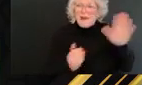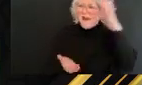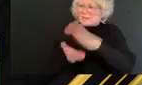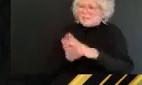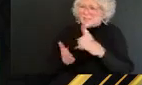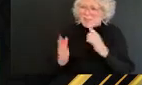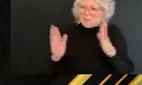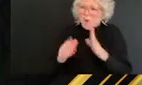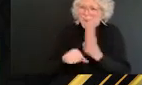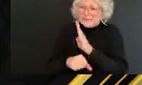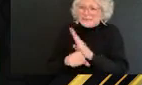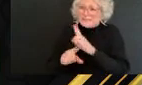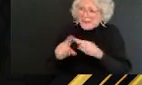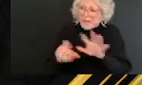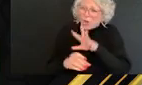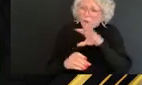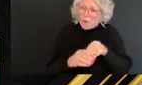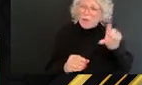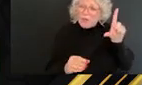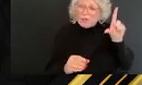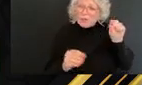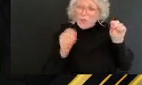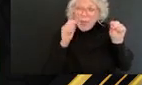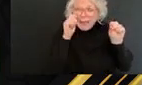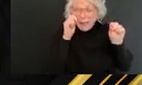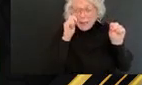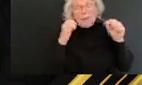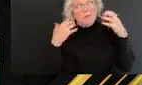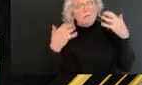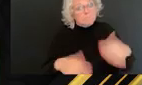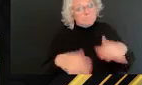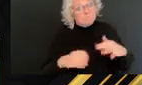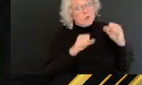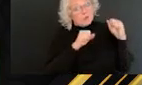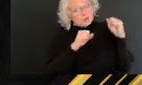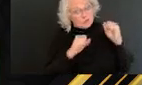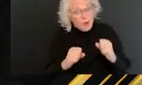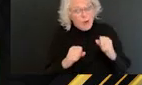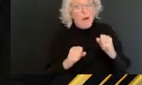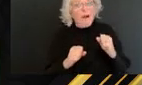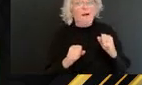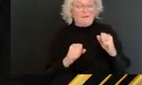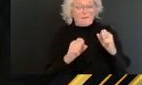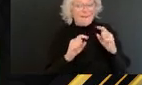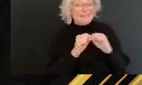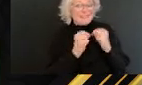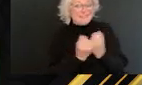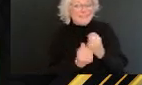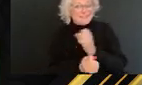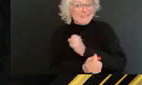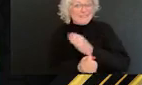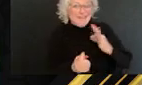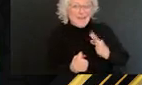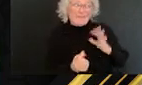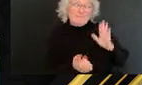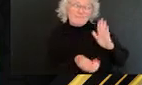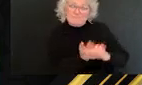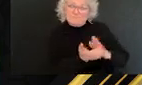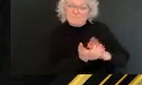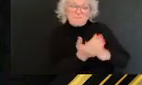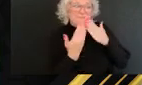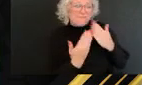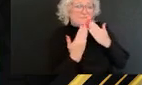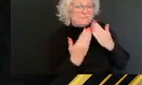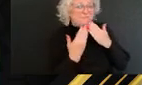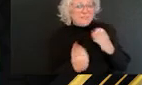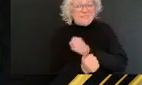practicing, we are a small business, but don't forget to include the 20 long and loyal employees that we have. So yes, a shout out to